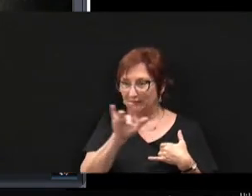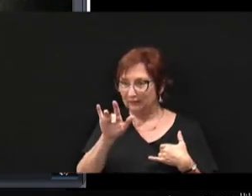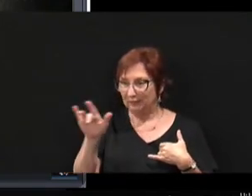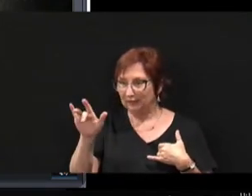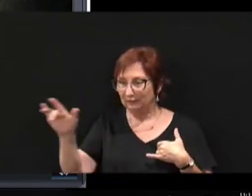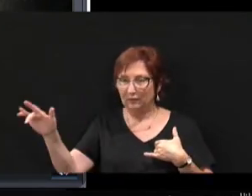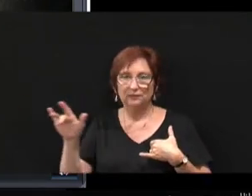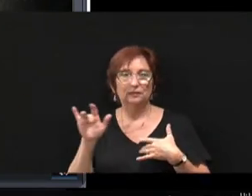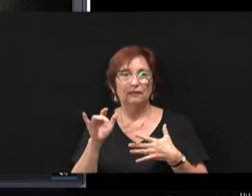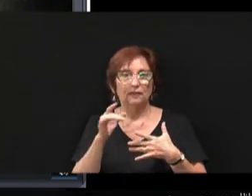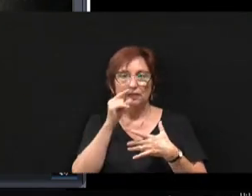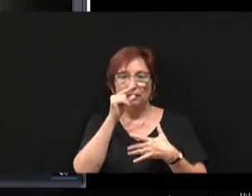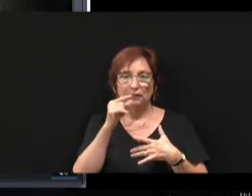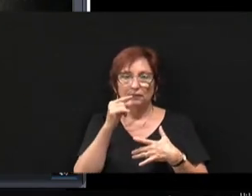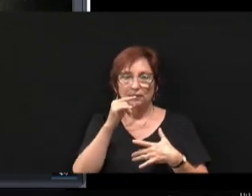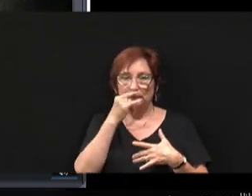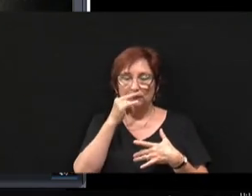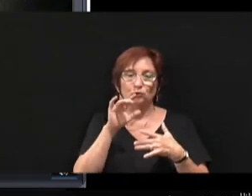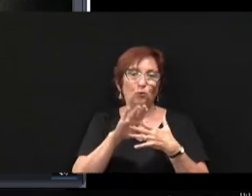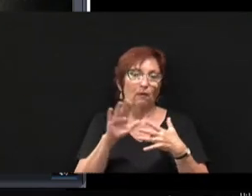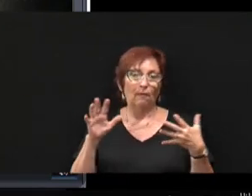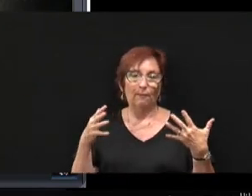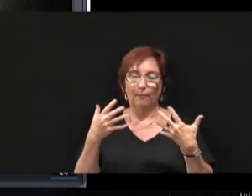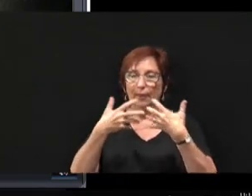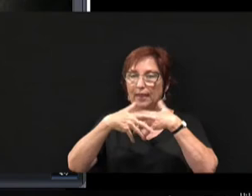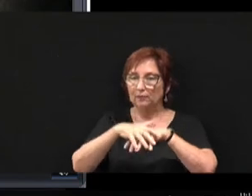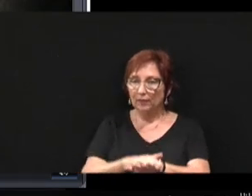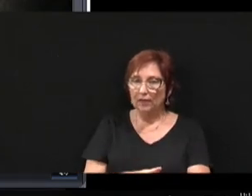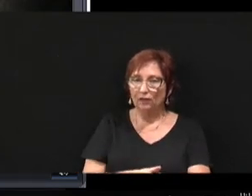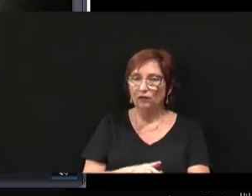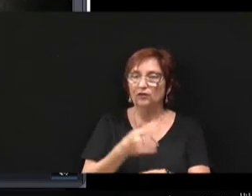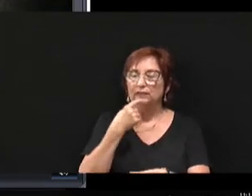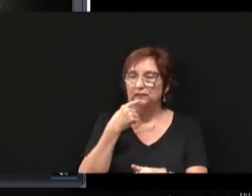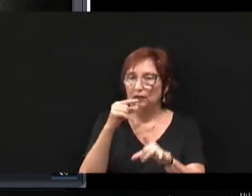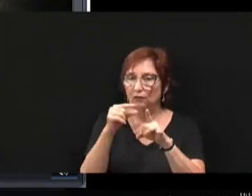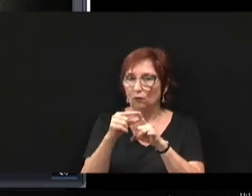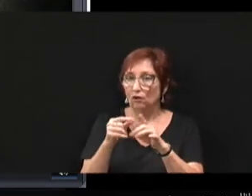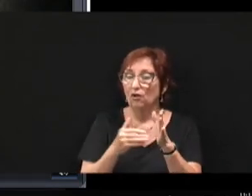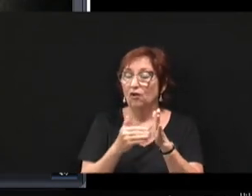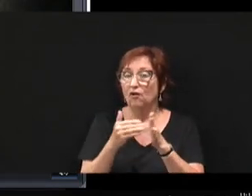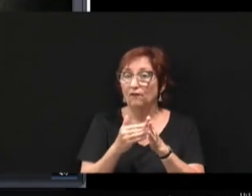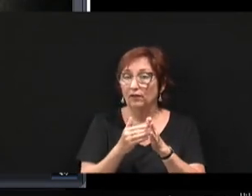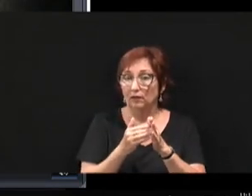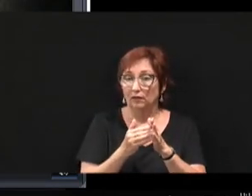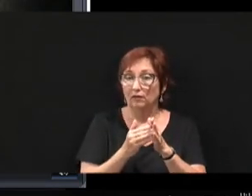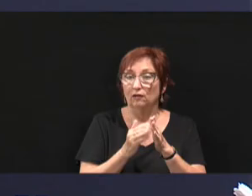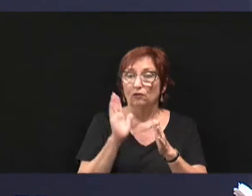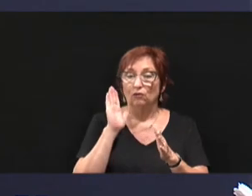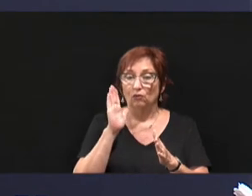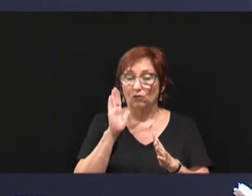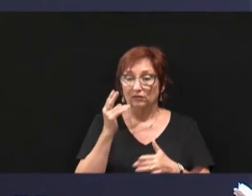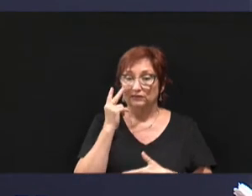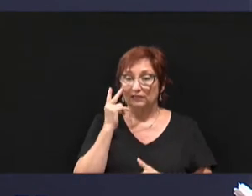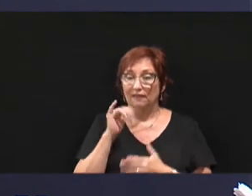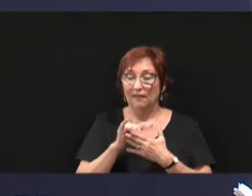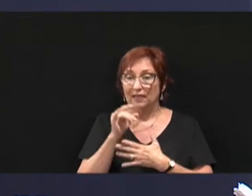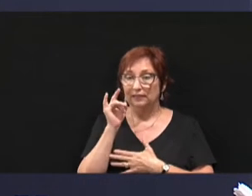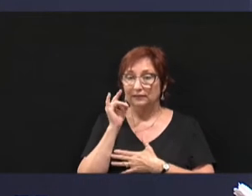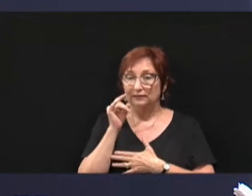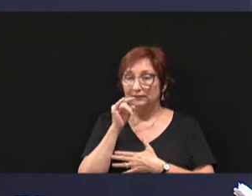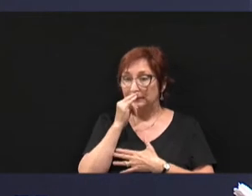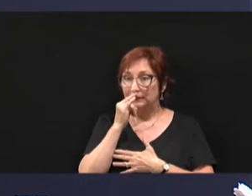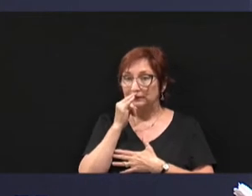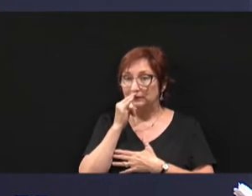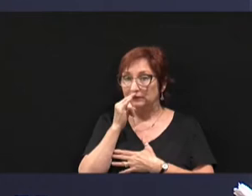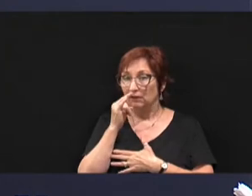them together and give you the word. You often find that kids either leave off the last